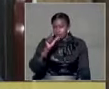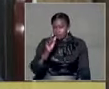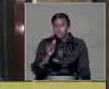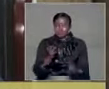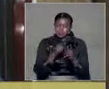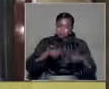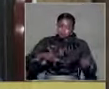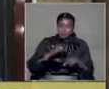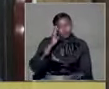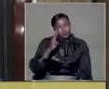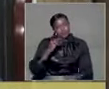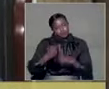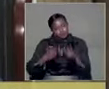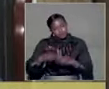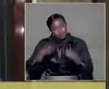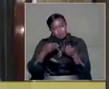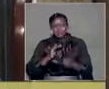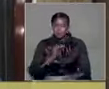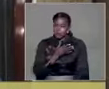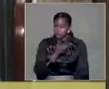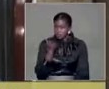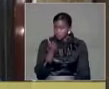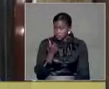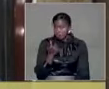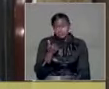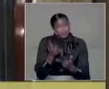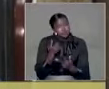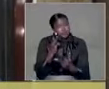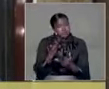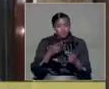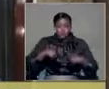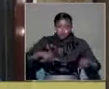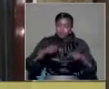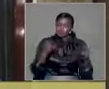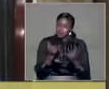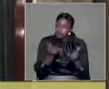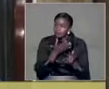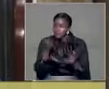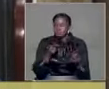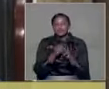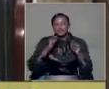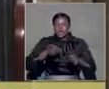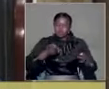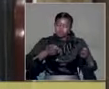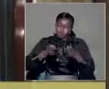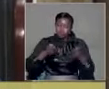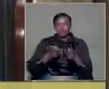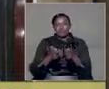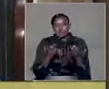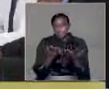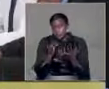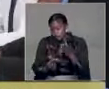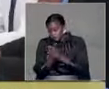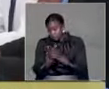will continue to give it our best. And if we do, I'm sure we will control the outbreak as soon as